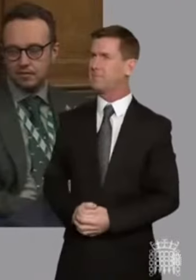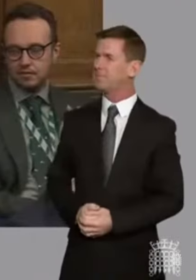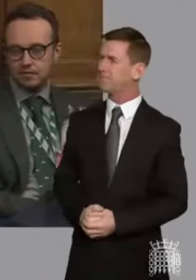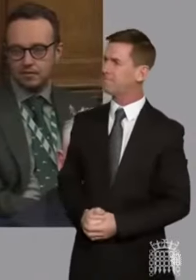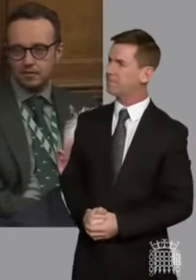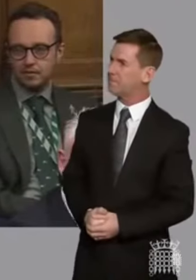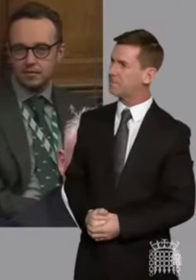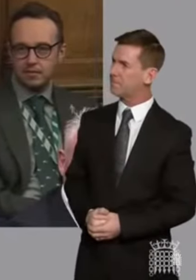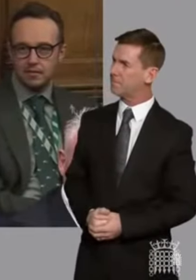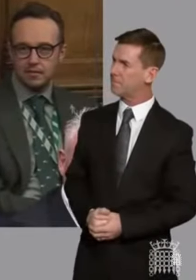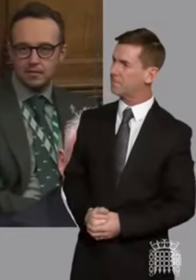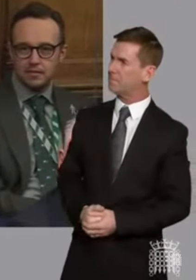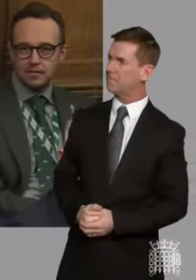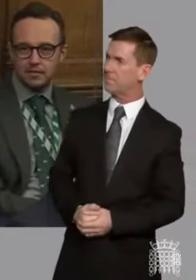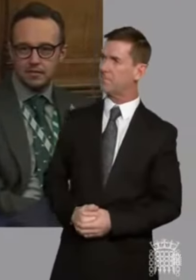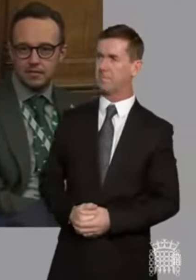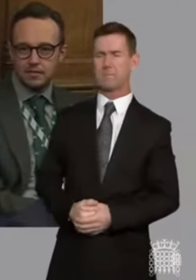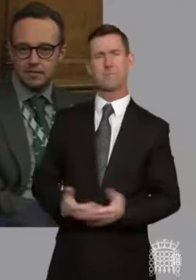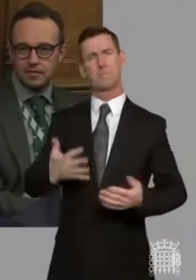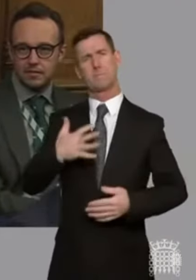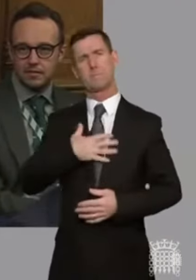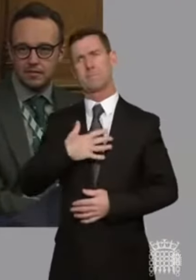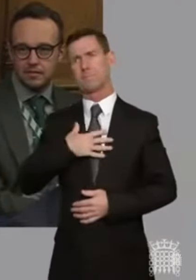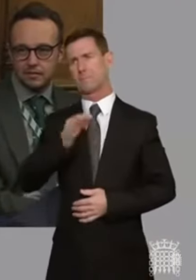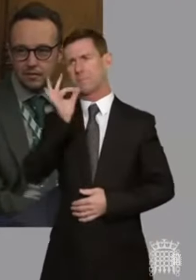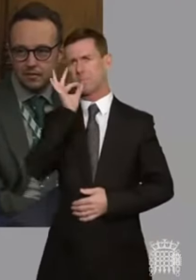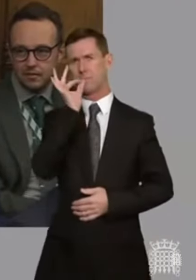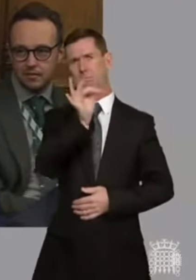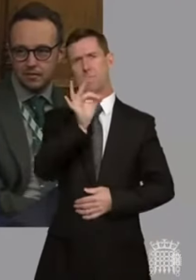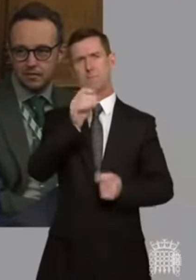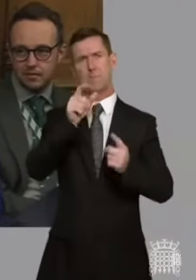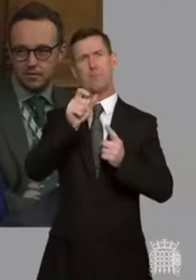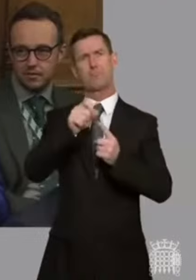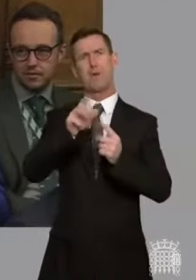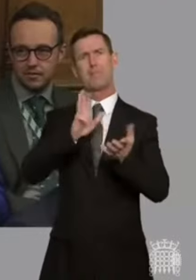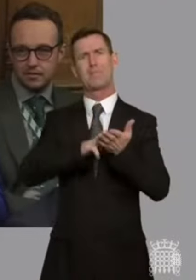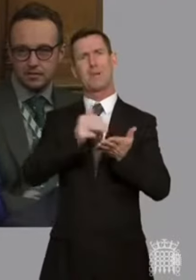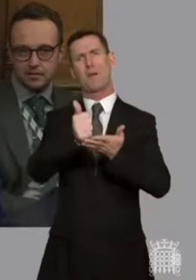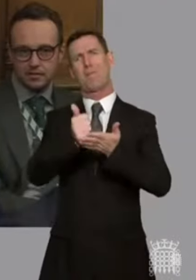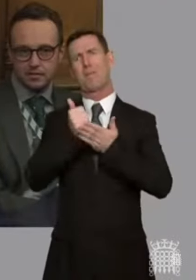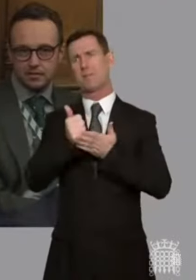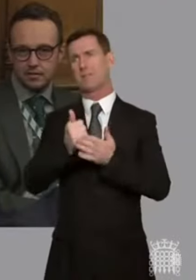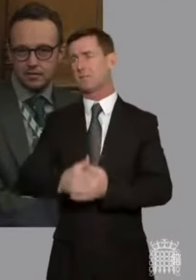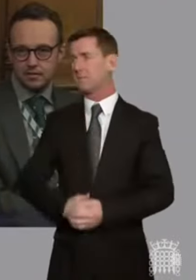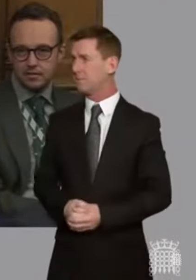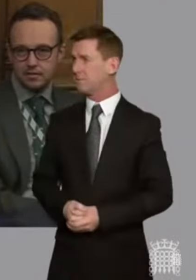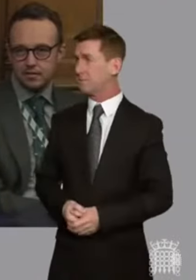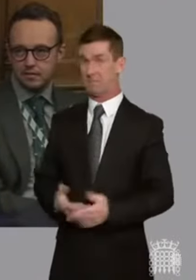please. What do I say? Oh, they really are panicking, aren't they?